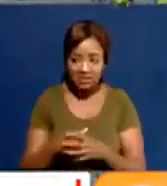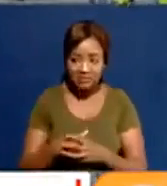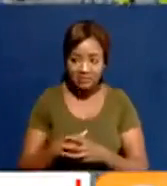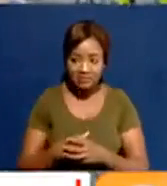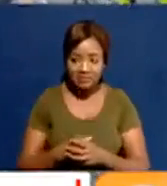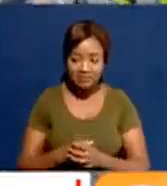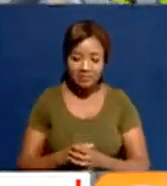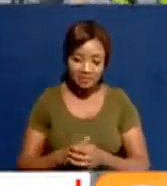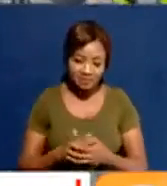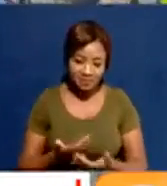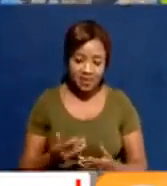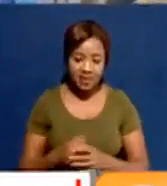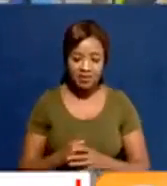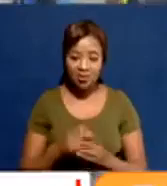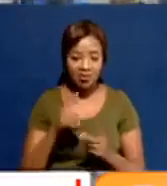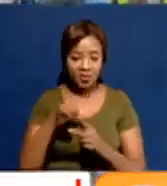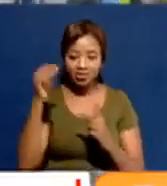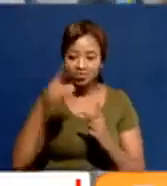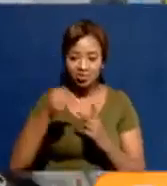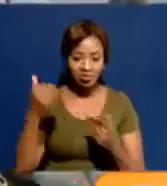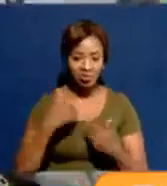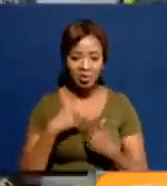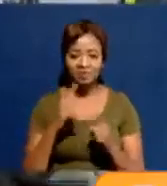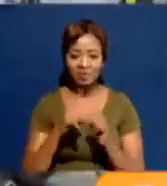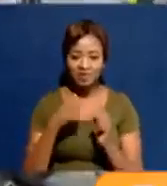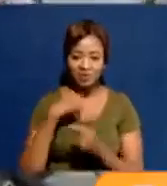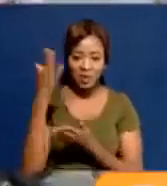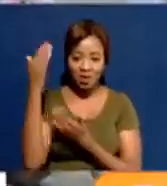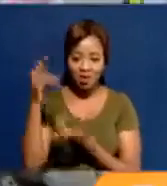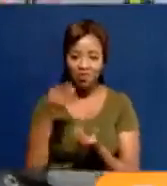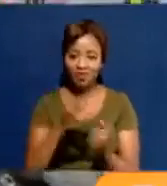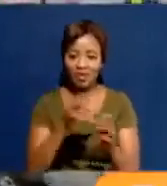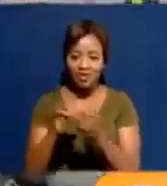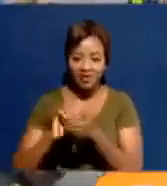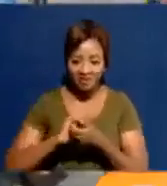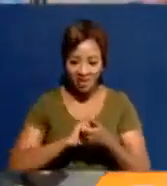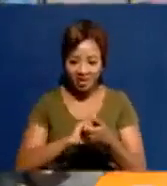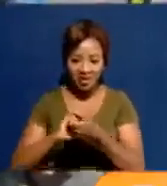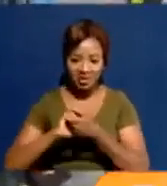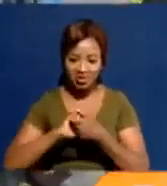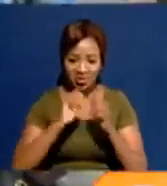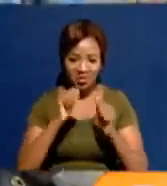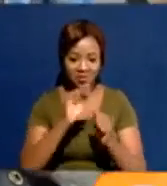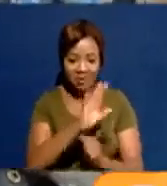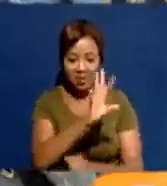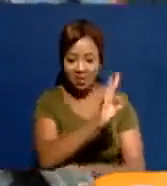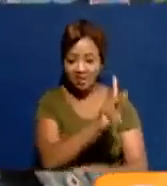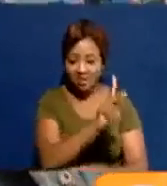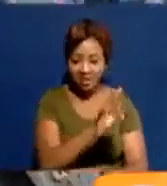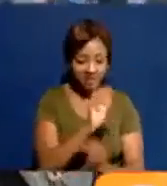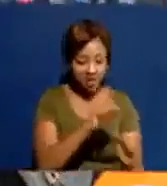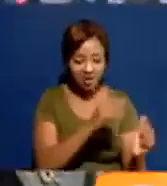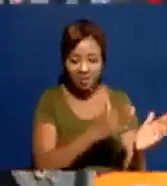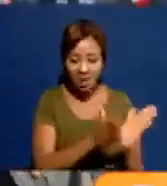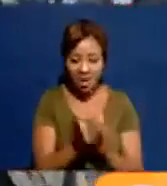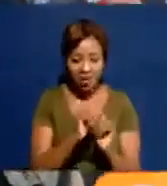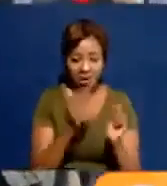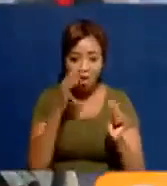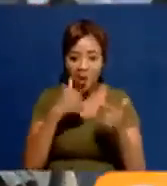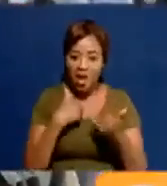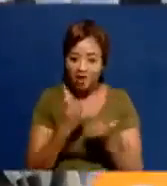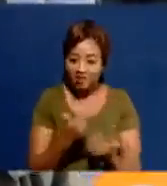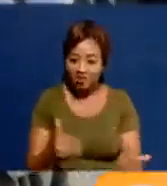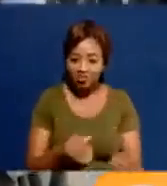Kenya. You know, it's all about choices. I just hope that the federations at home could get their houses in order, because there's a lot of talented kids here